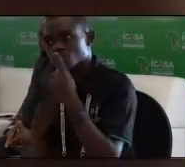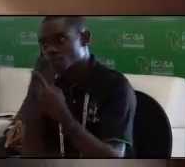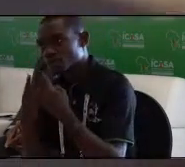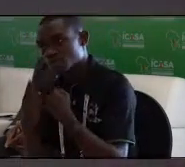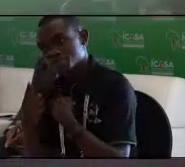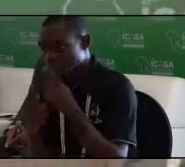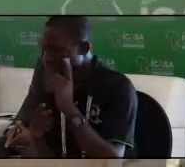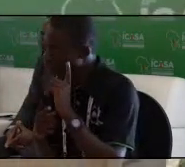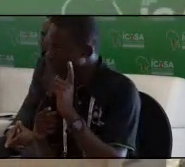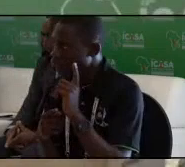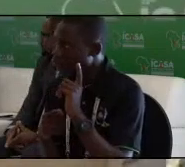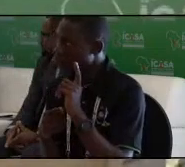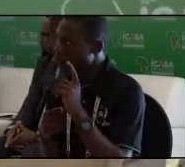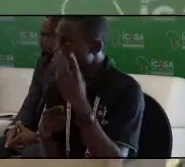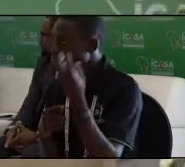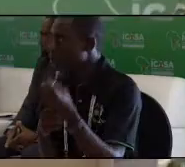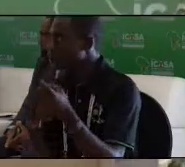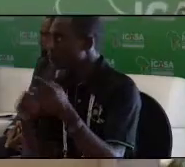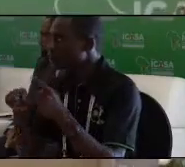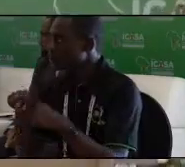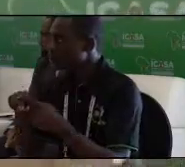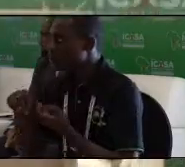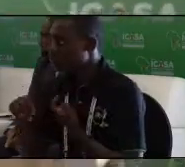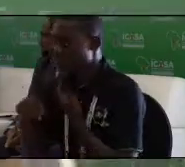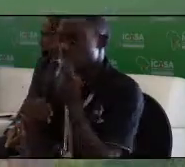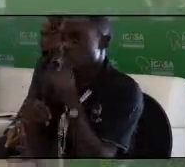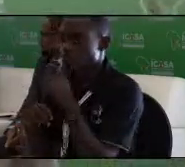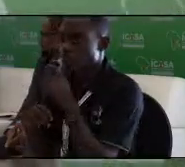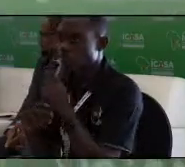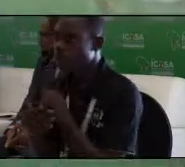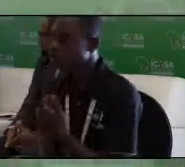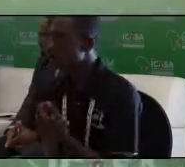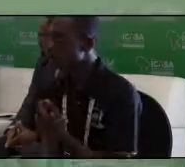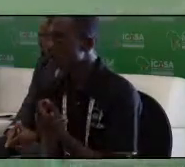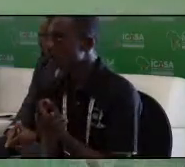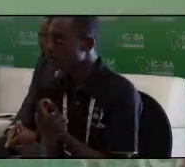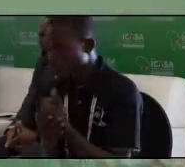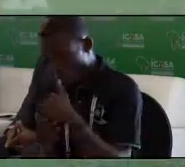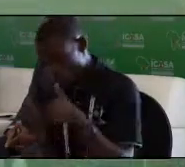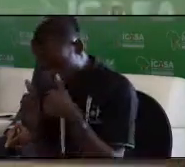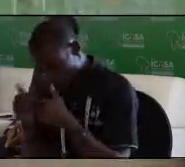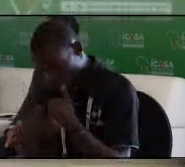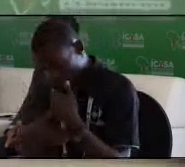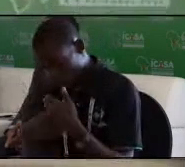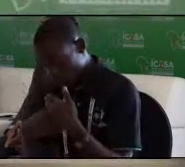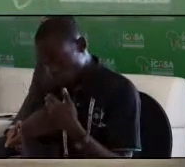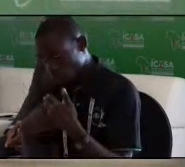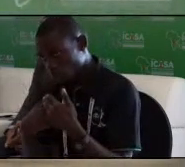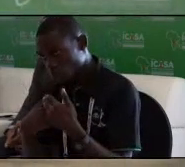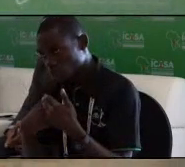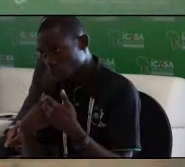hey, you cannot procure an HIV self-test using the online pharmacy. And then finally,